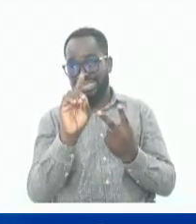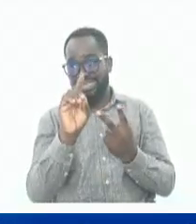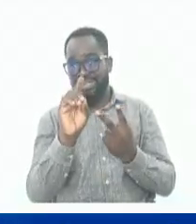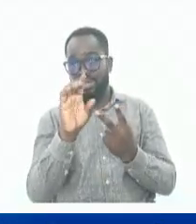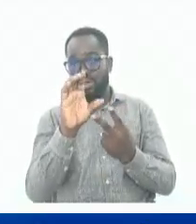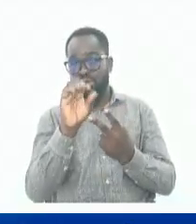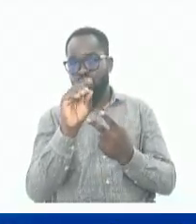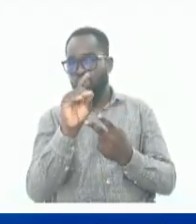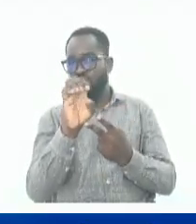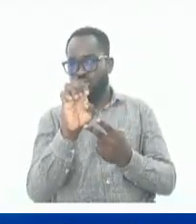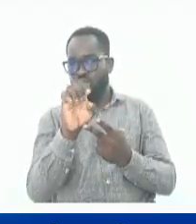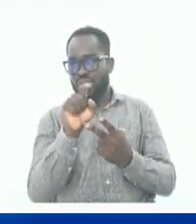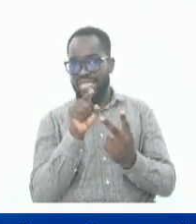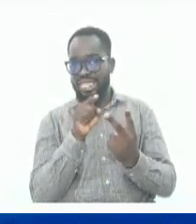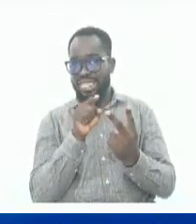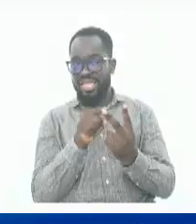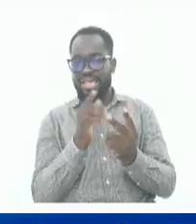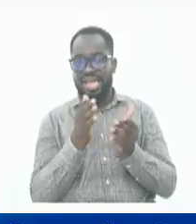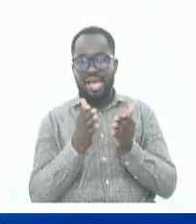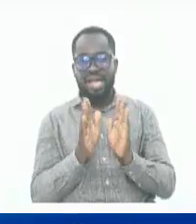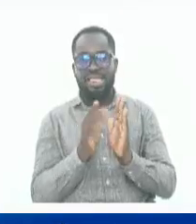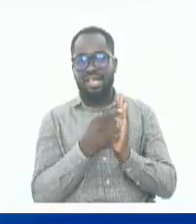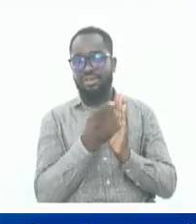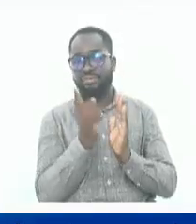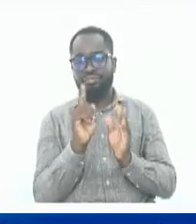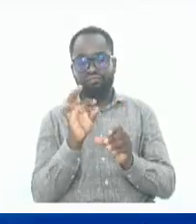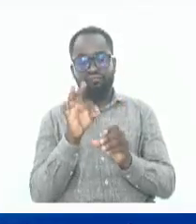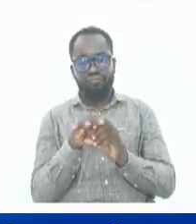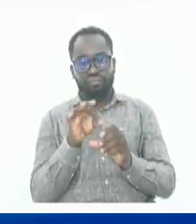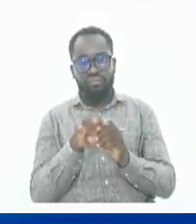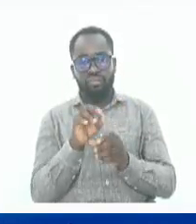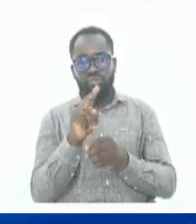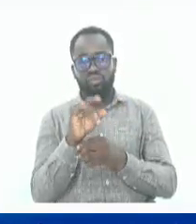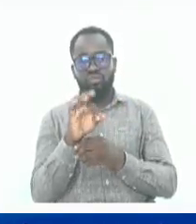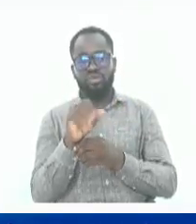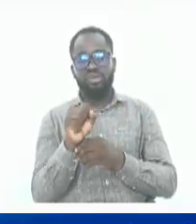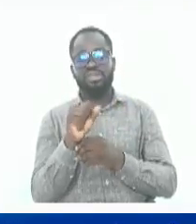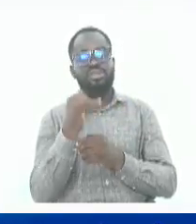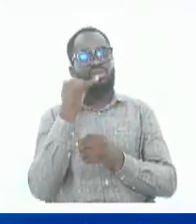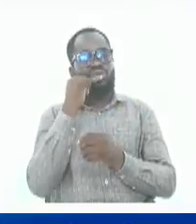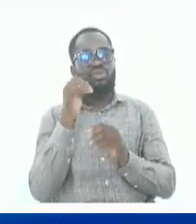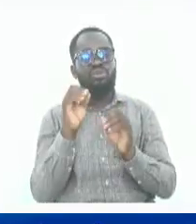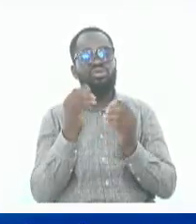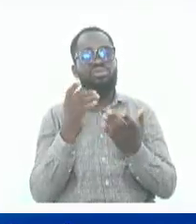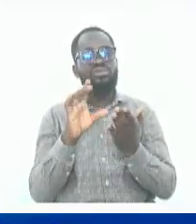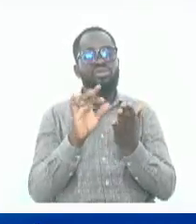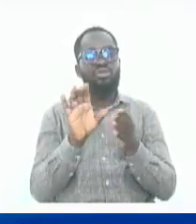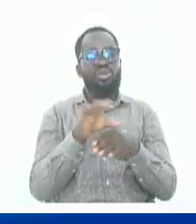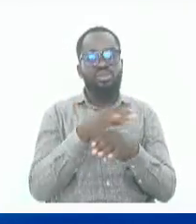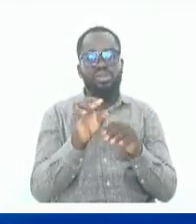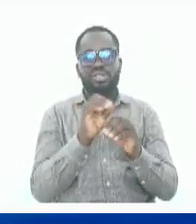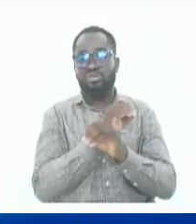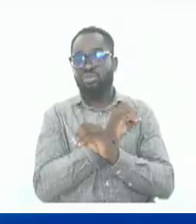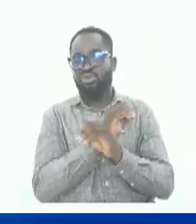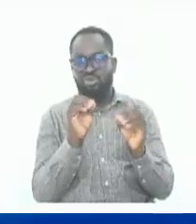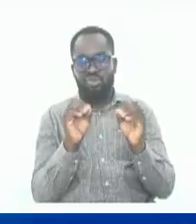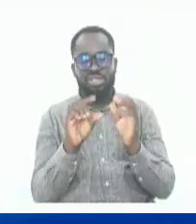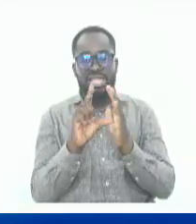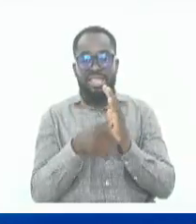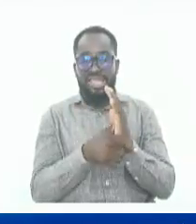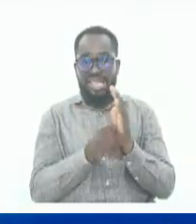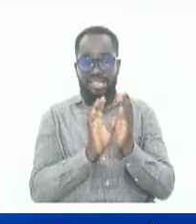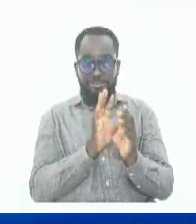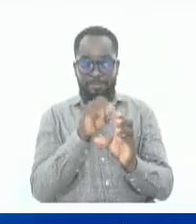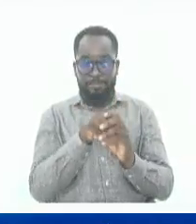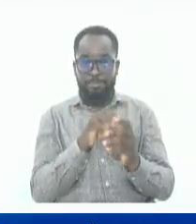shortcode, this option will allow voting for unit holders without a smartphone or a computer. To